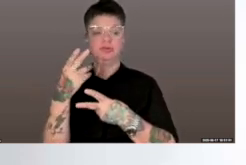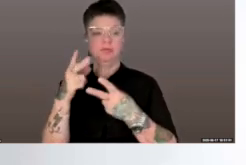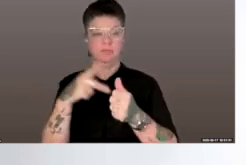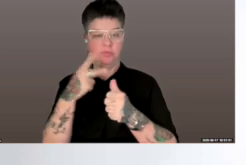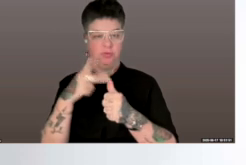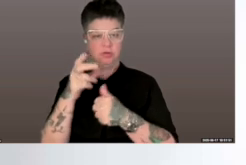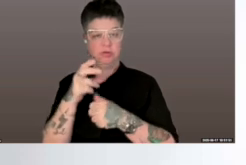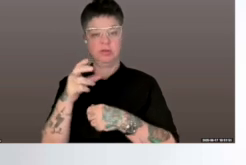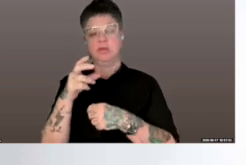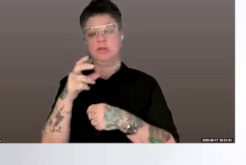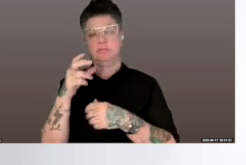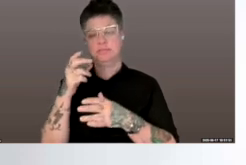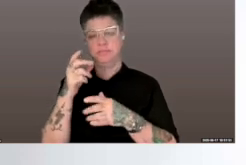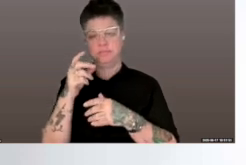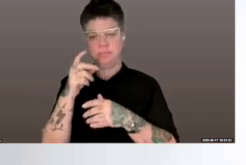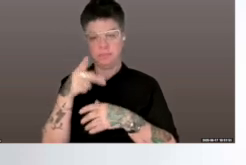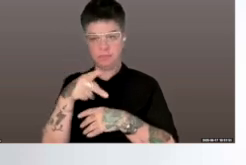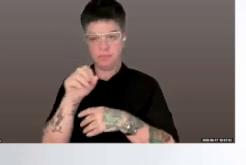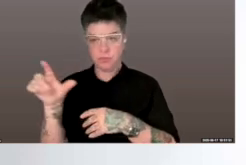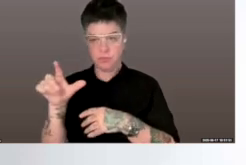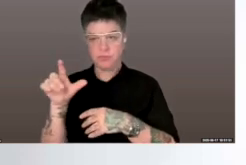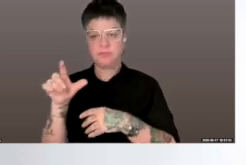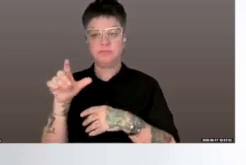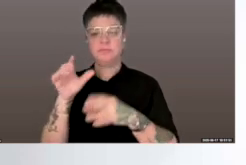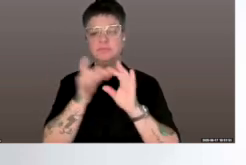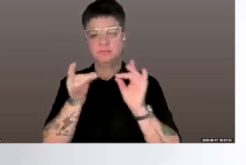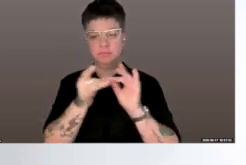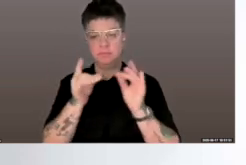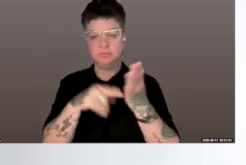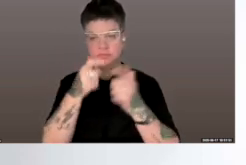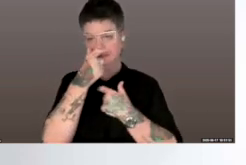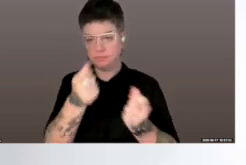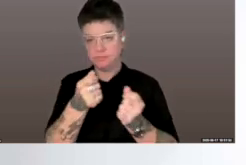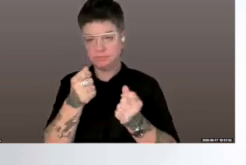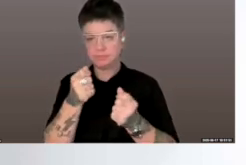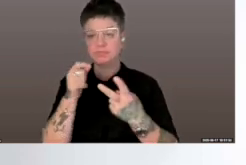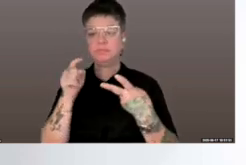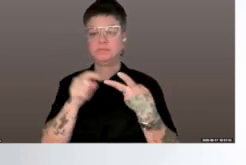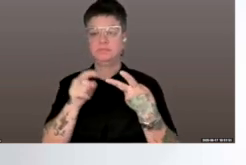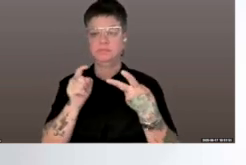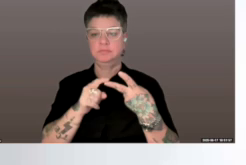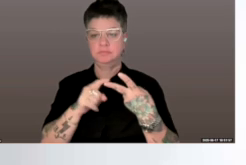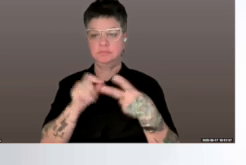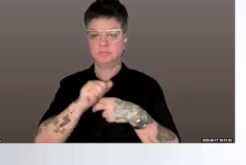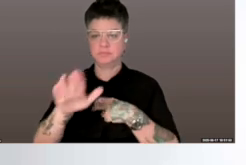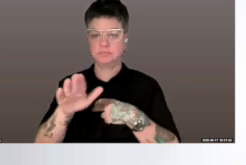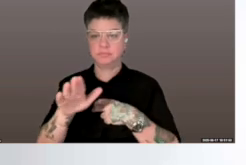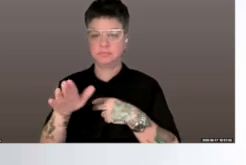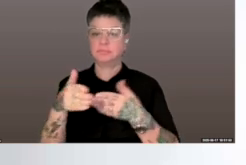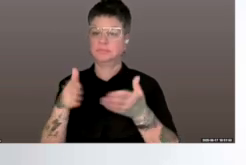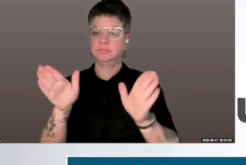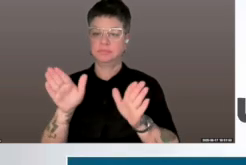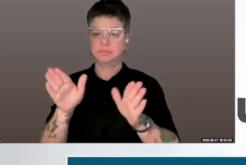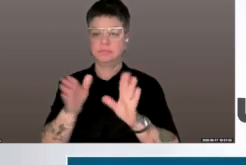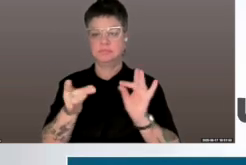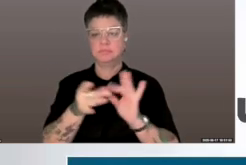shapes research for the fiscal year 2026-2027. There are 2 ways to participate. First, you can